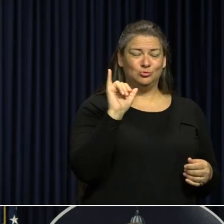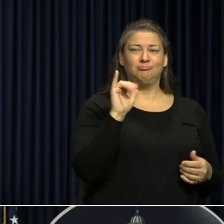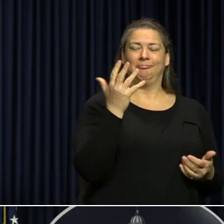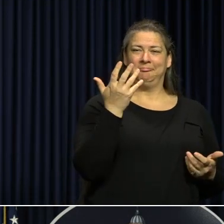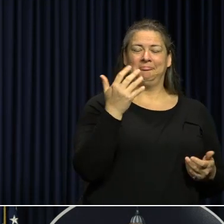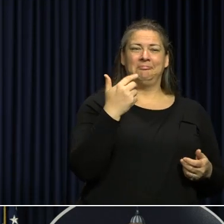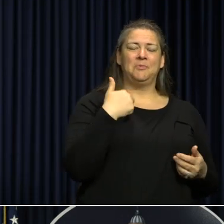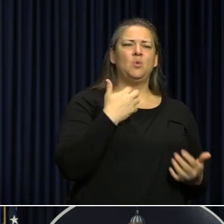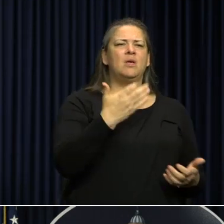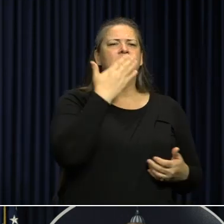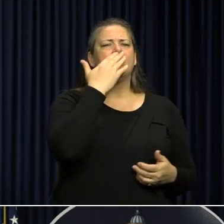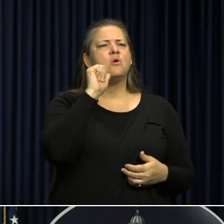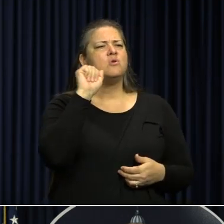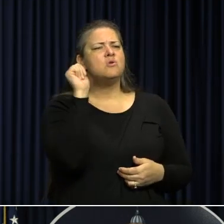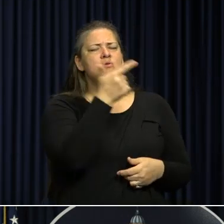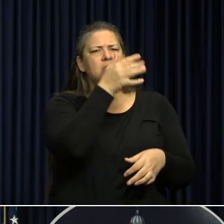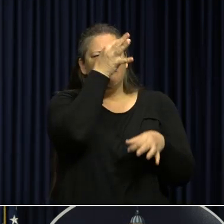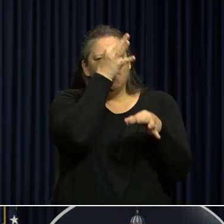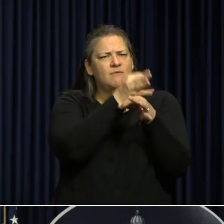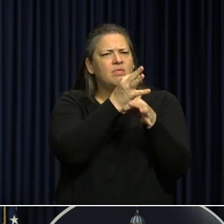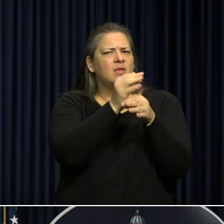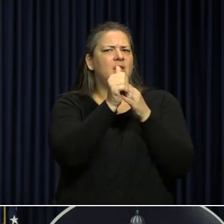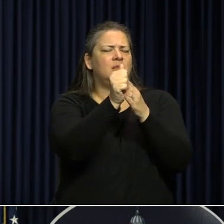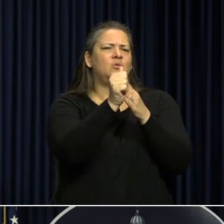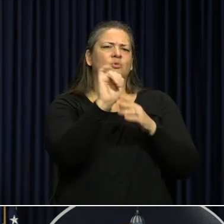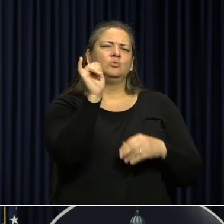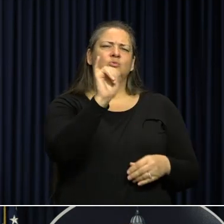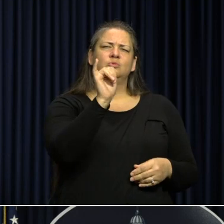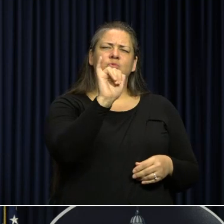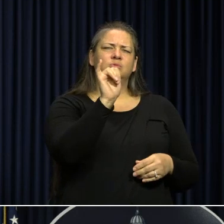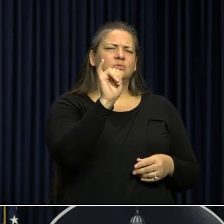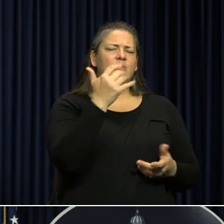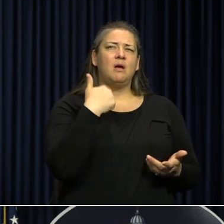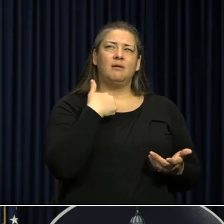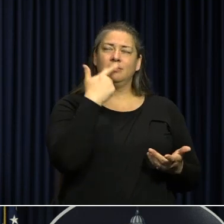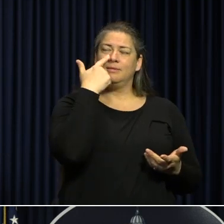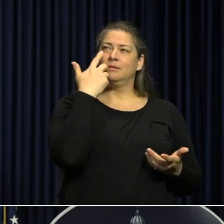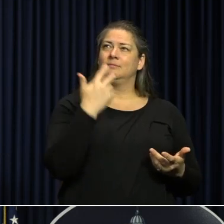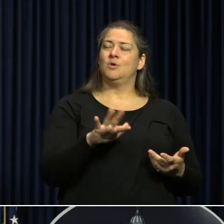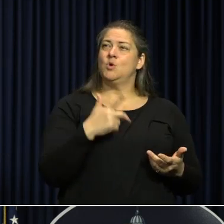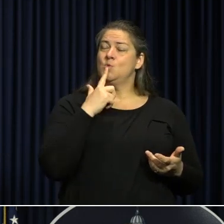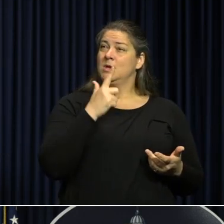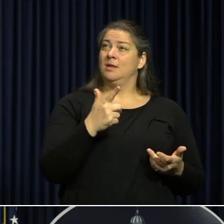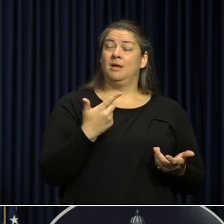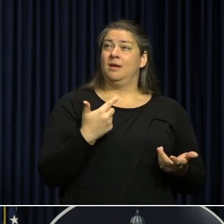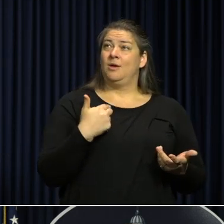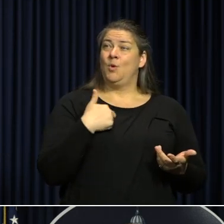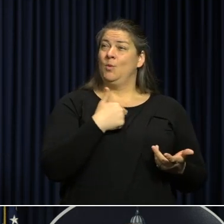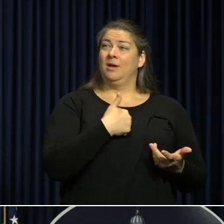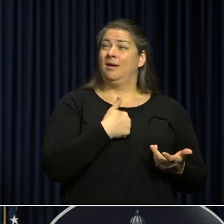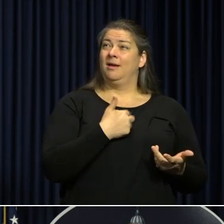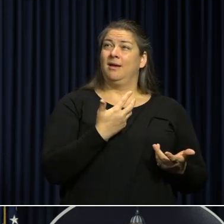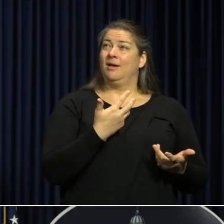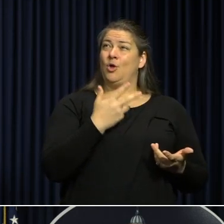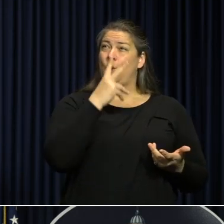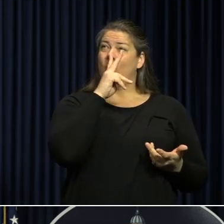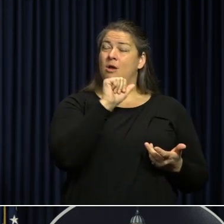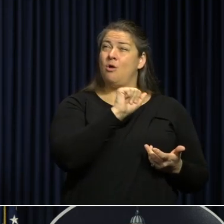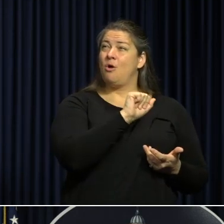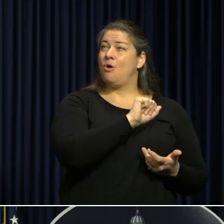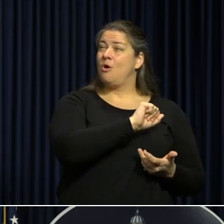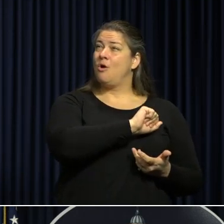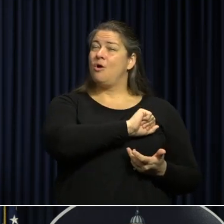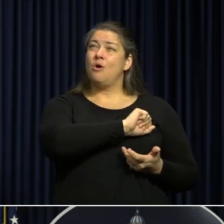our faith leaders out there. I got to tell you, I think we have more as a percentage, as an overall